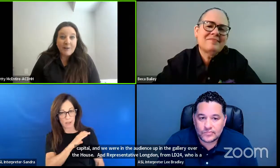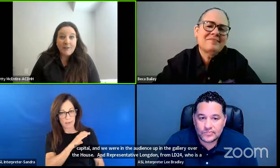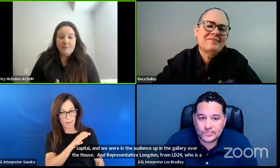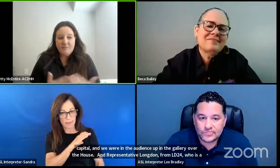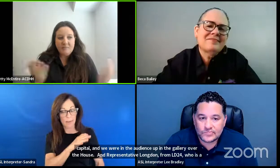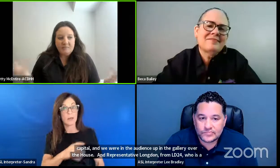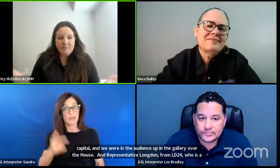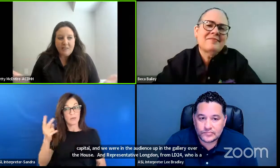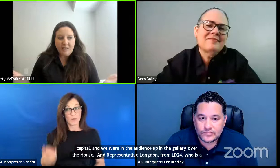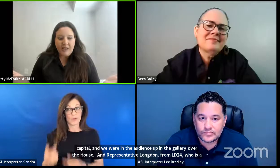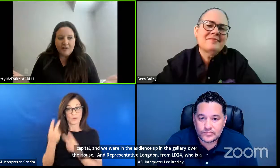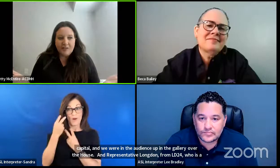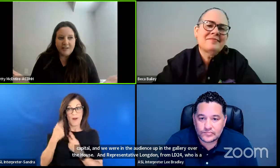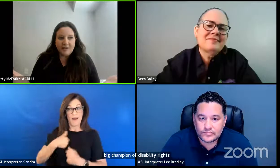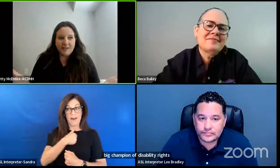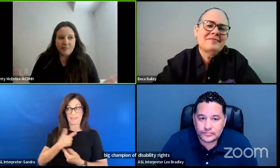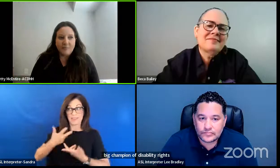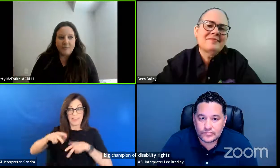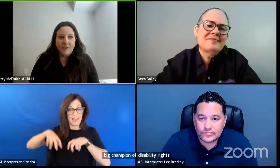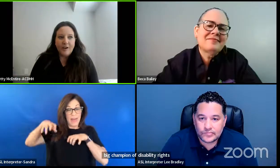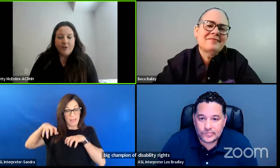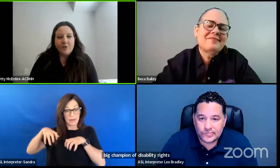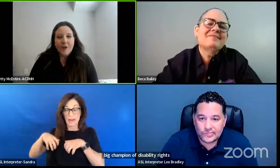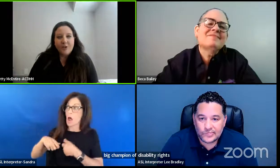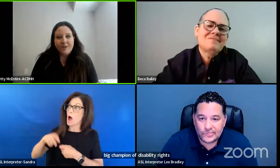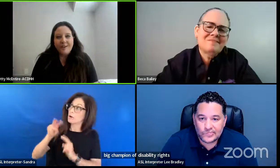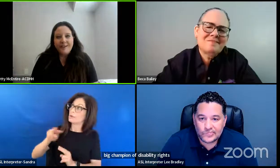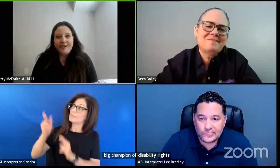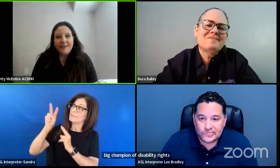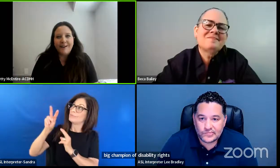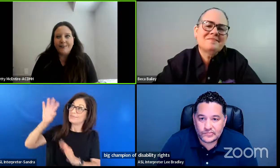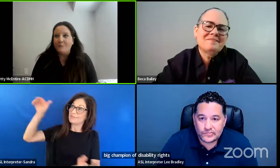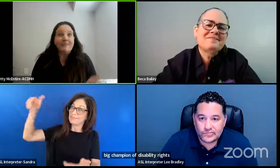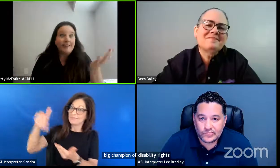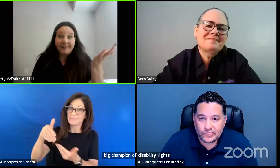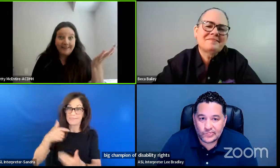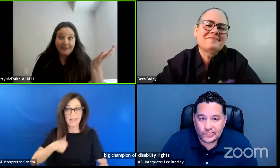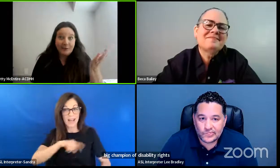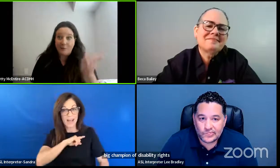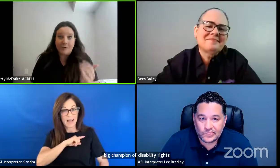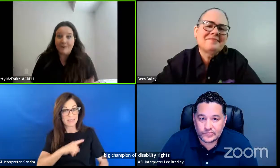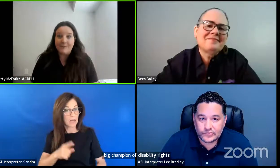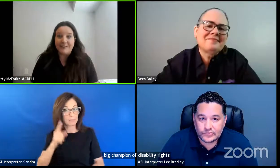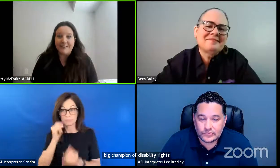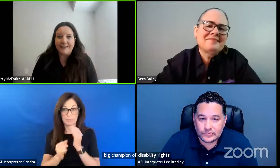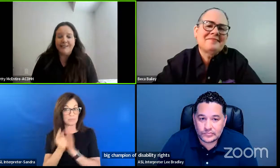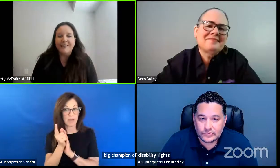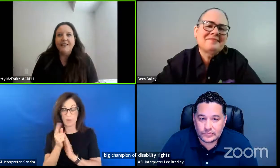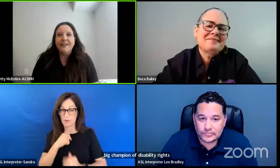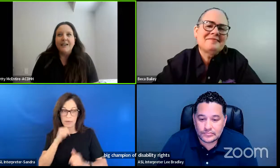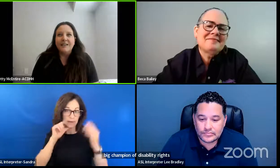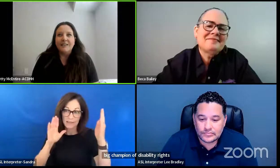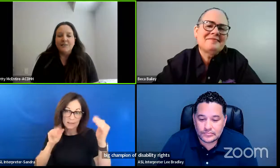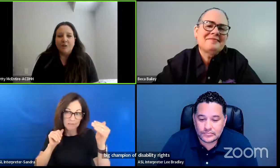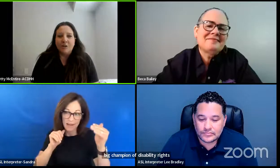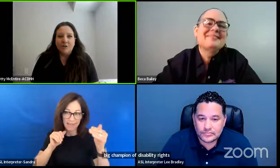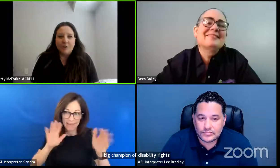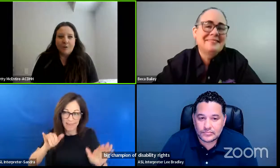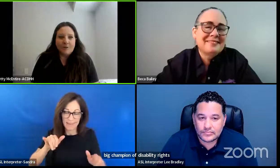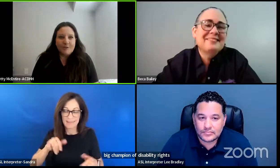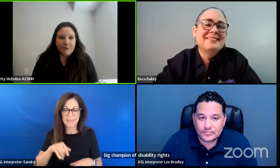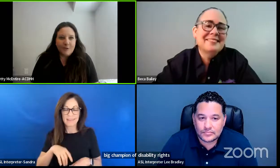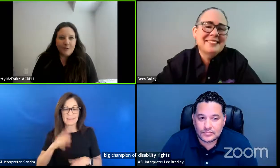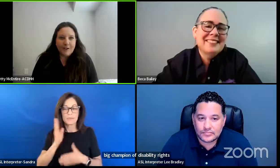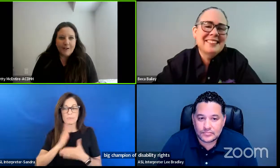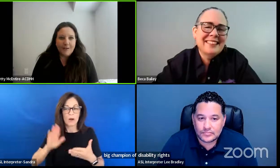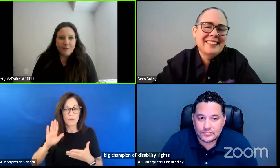the gallery, gave us an introduction spontaneously. We weren't expecting it, as part of